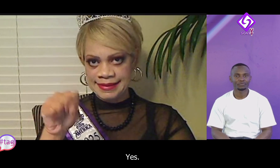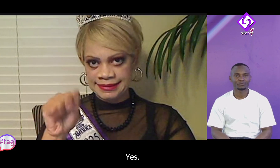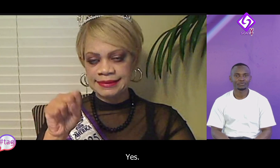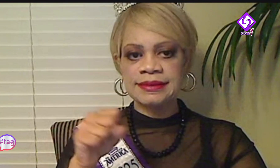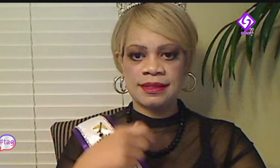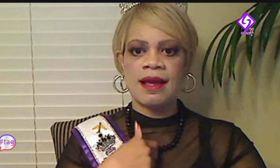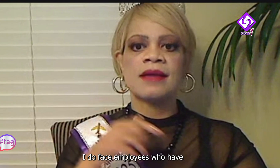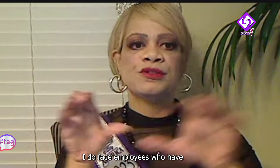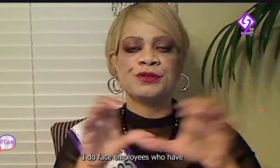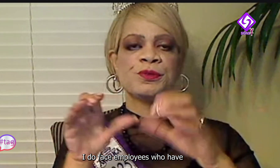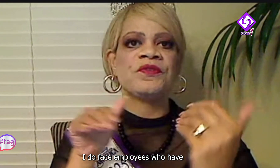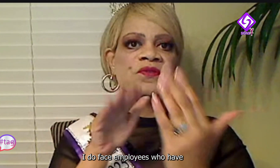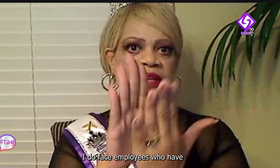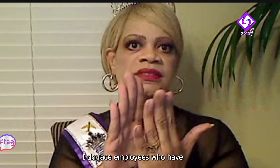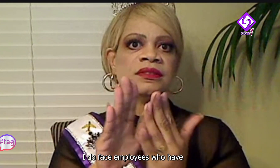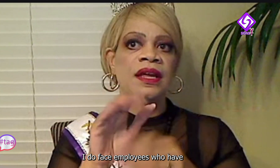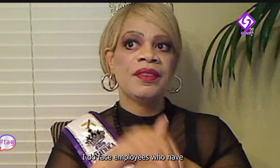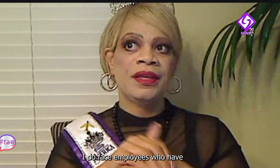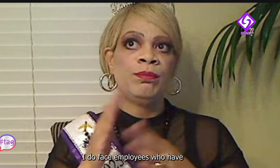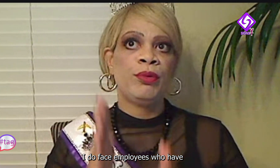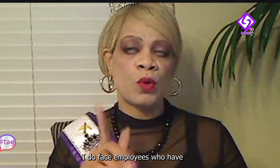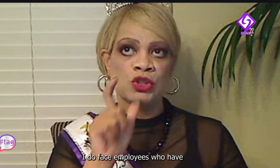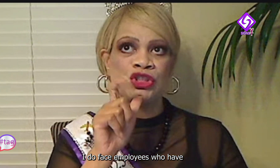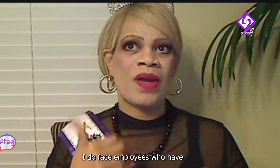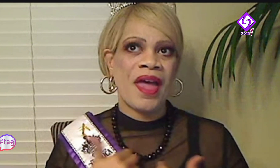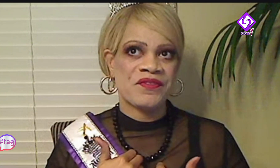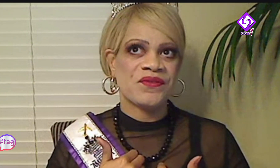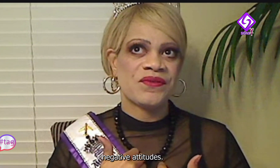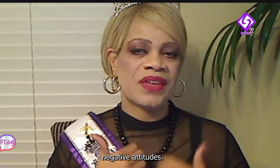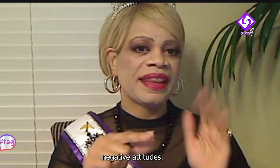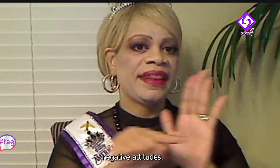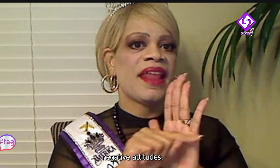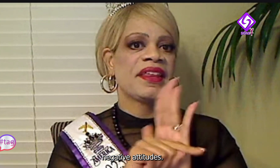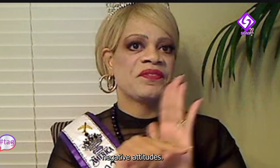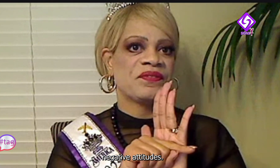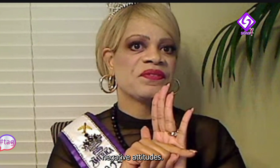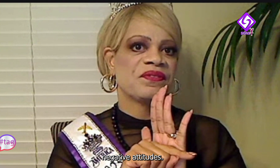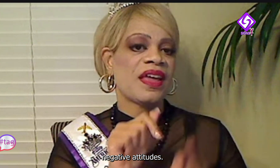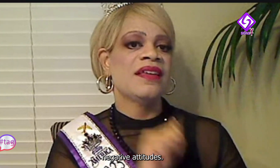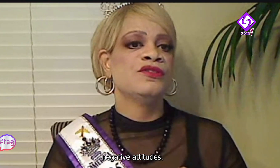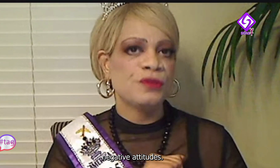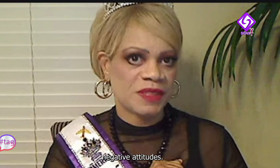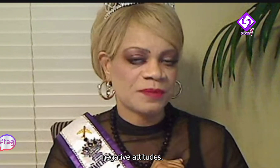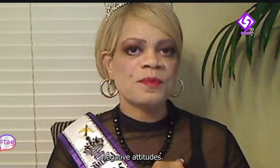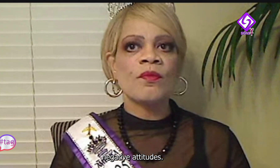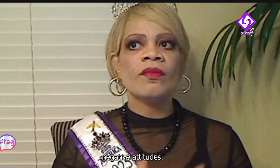Yes, I do face employees who have negative attitudes.